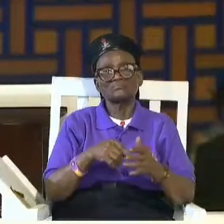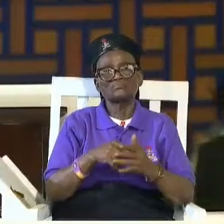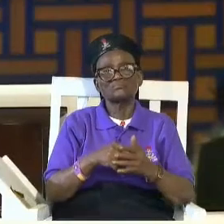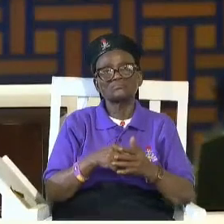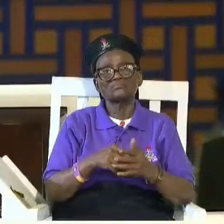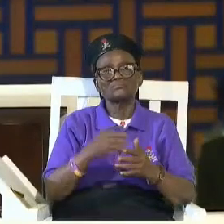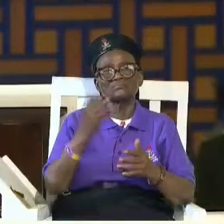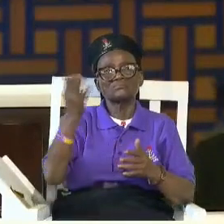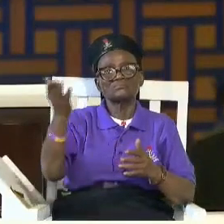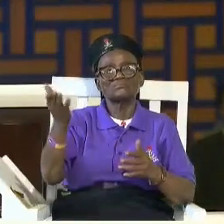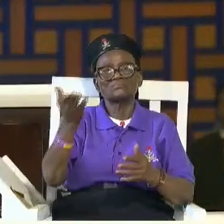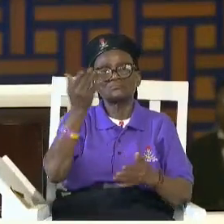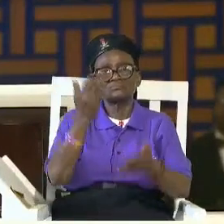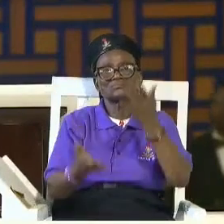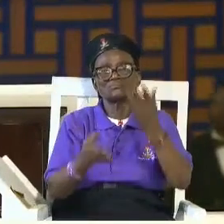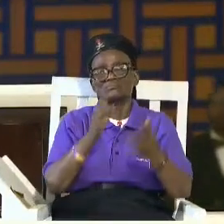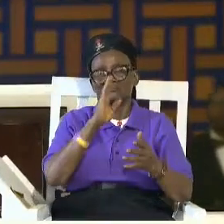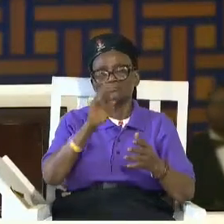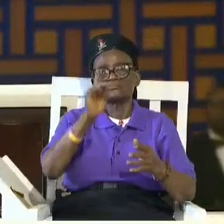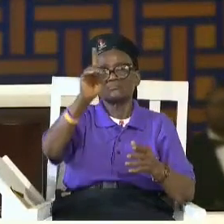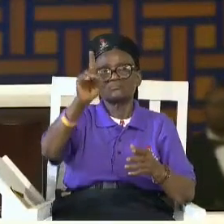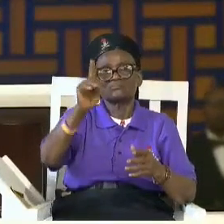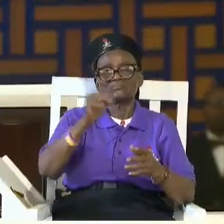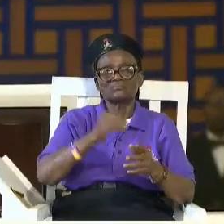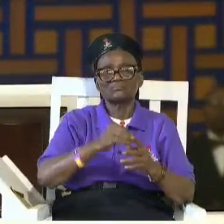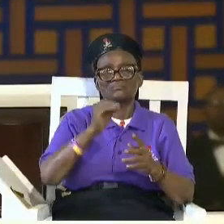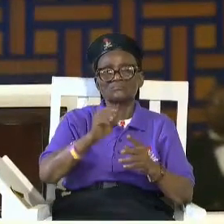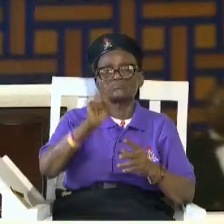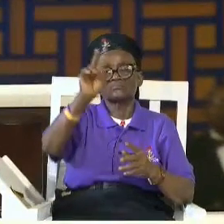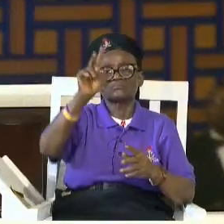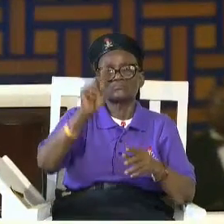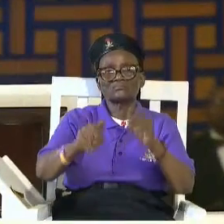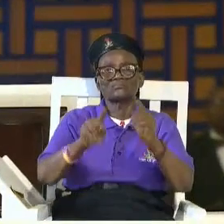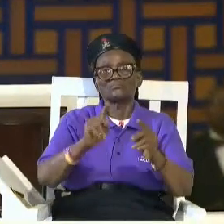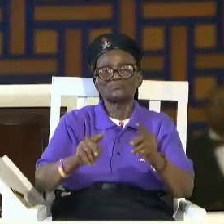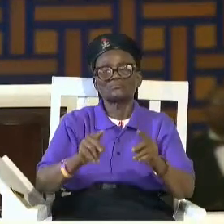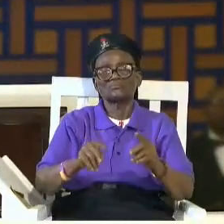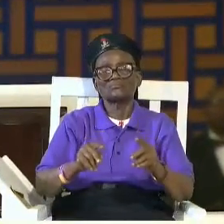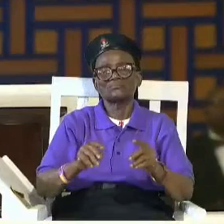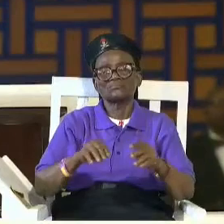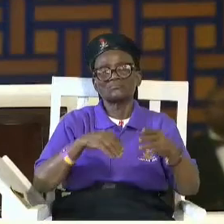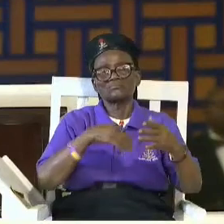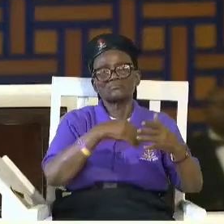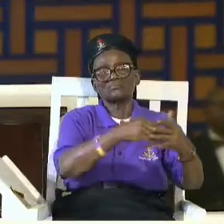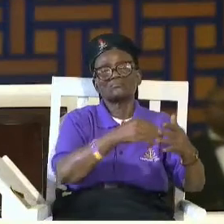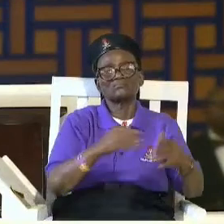there might be one or two people near you who will say, take it easy.